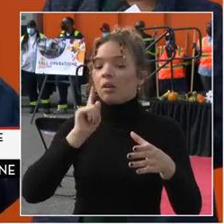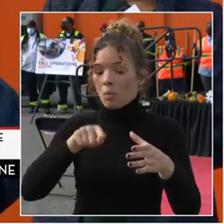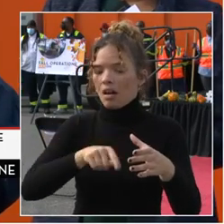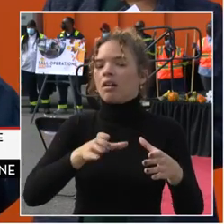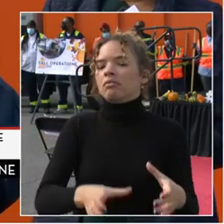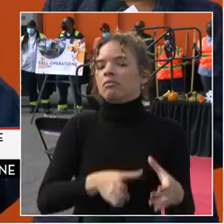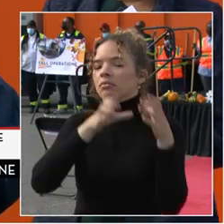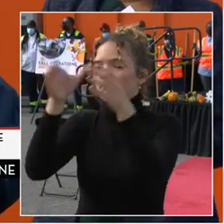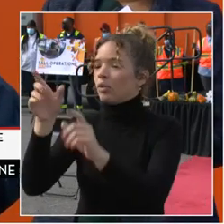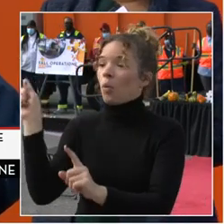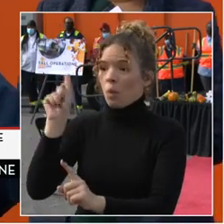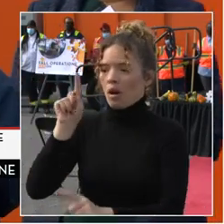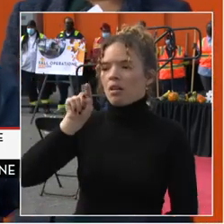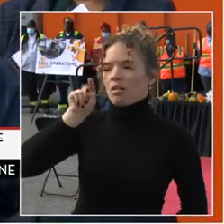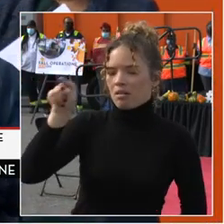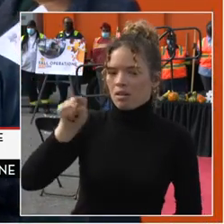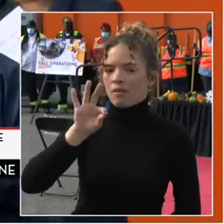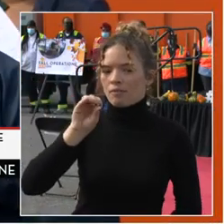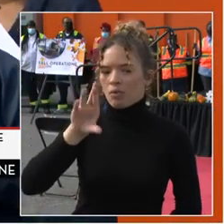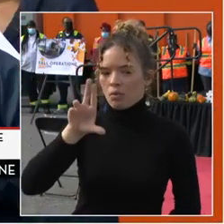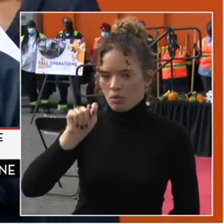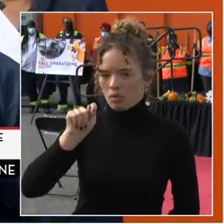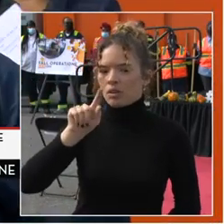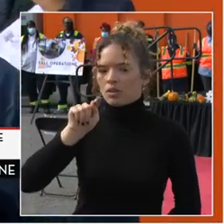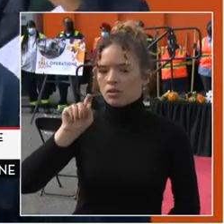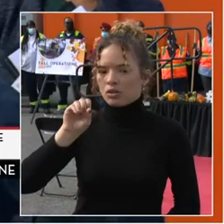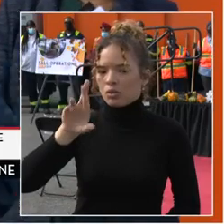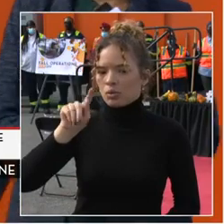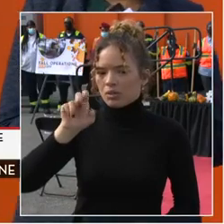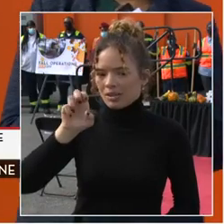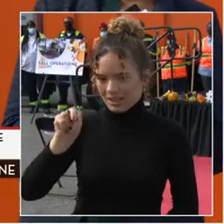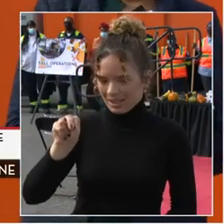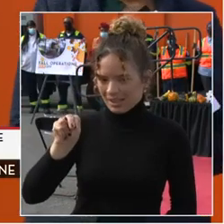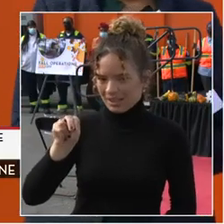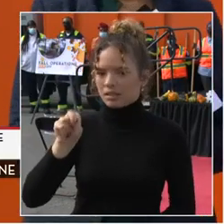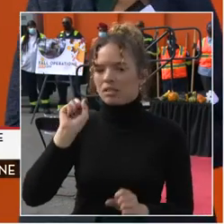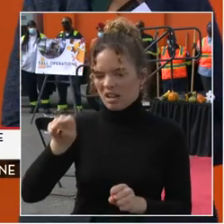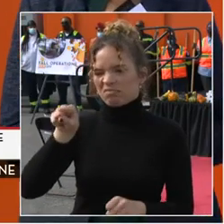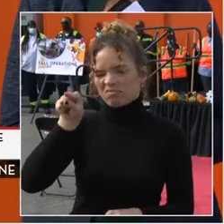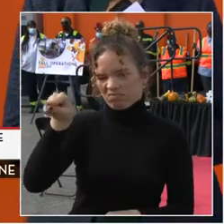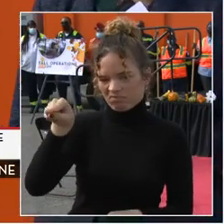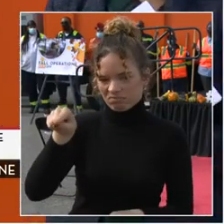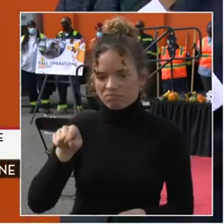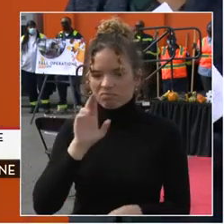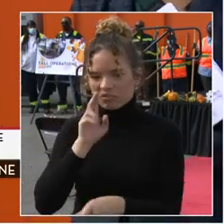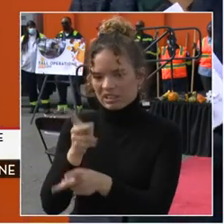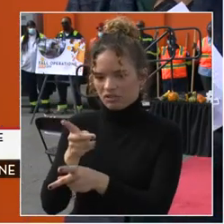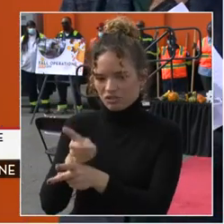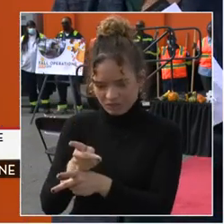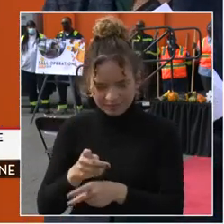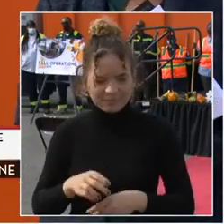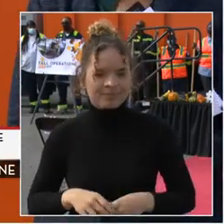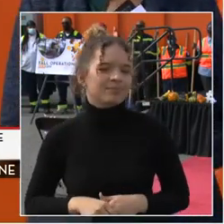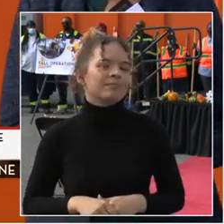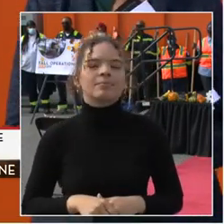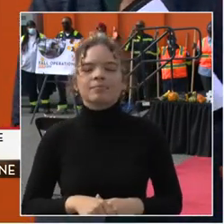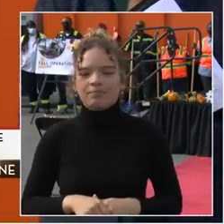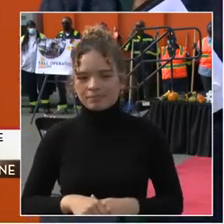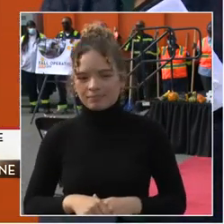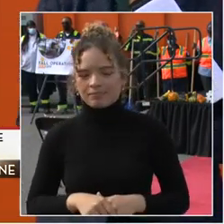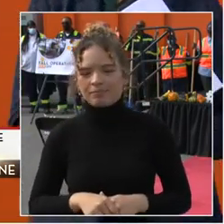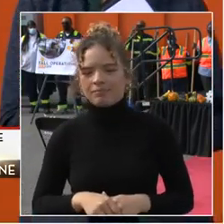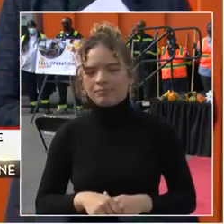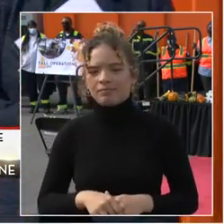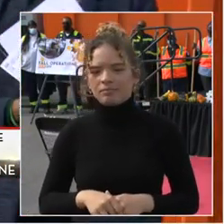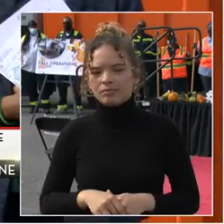they will all be composted. Yes, Sam. Quick question. Madam Director, you said it starts in November and